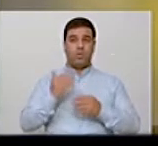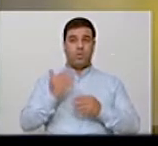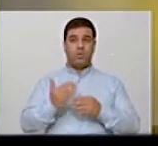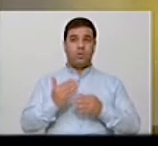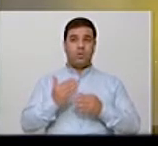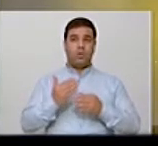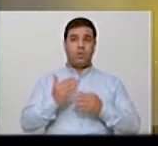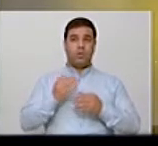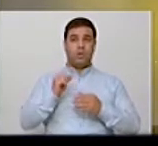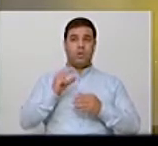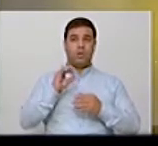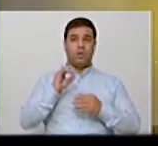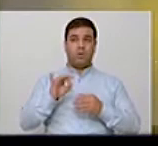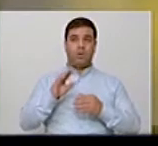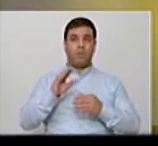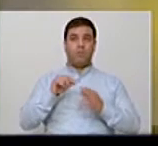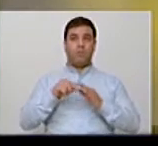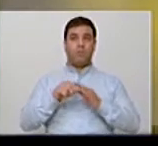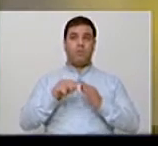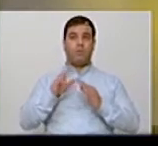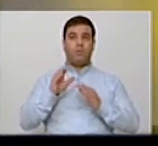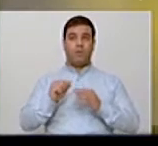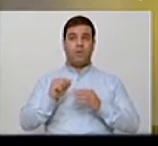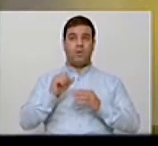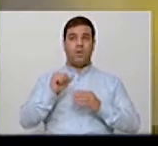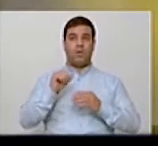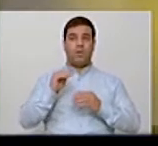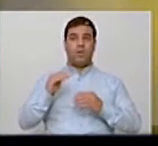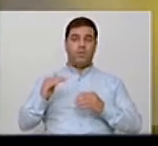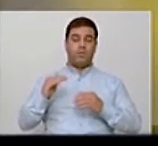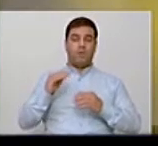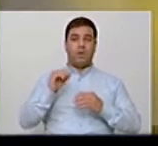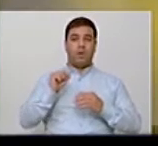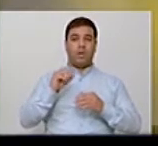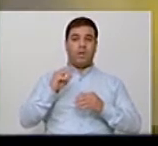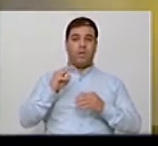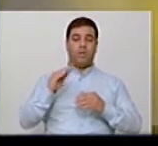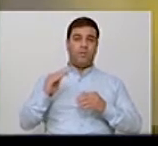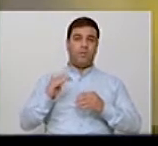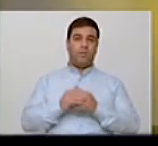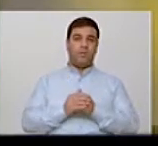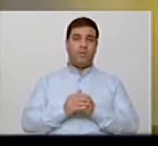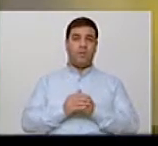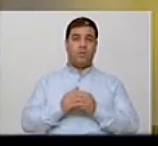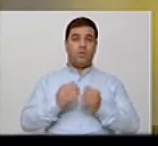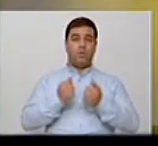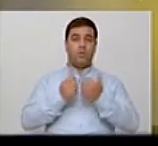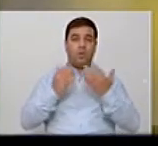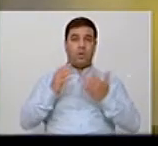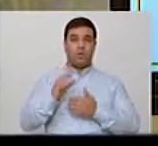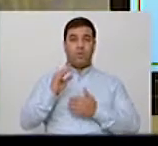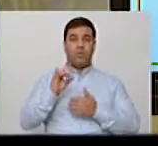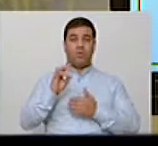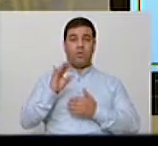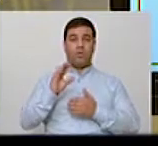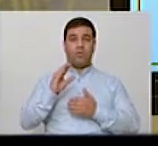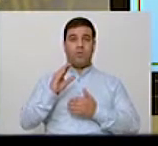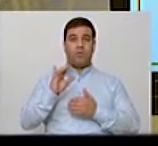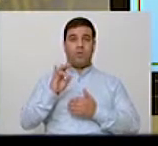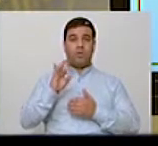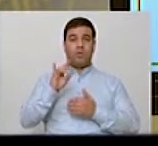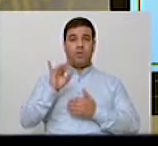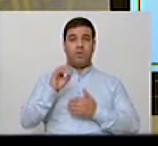atomar vodorodning hosil bo'lishi hamda ATF sintezlanishi. Yorug'lik energiyasi